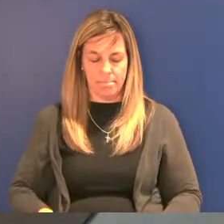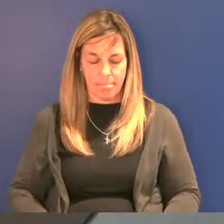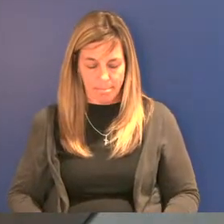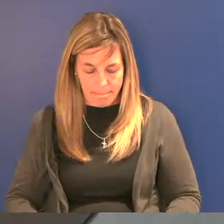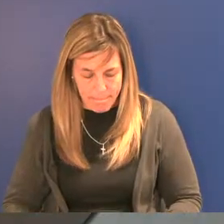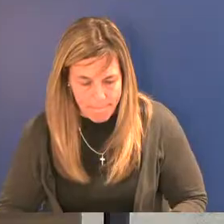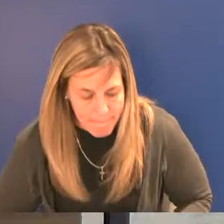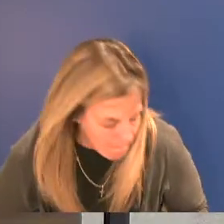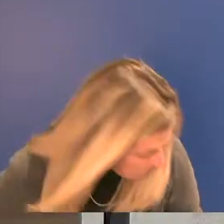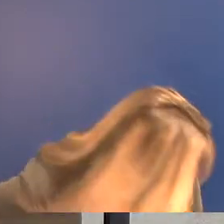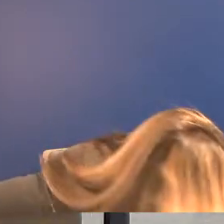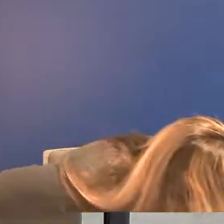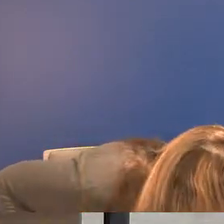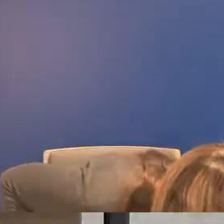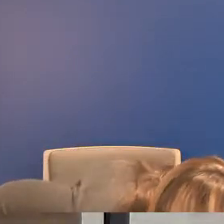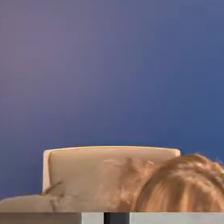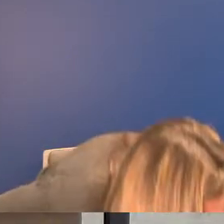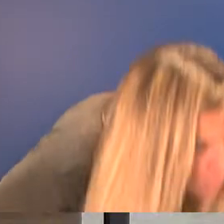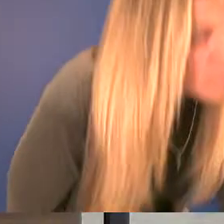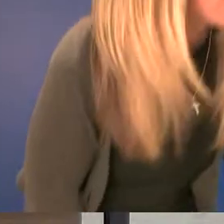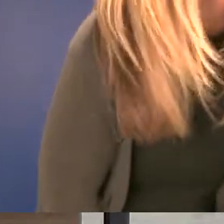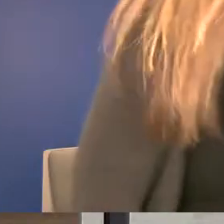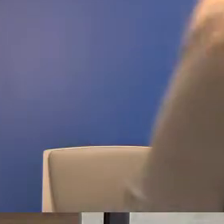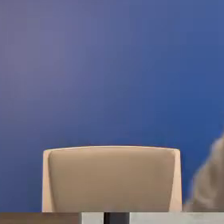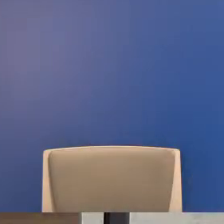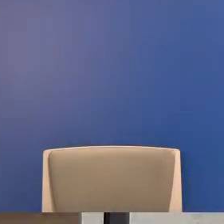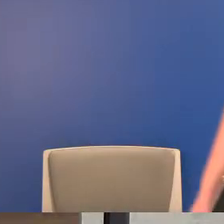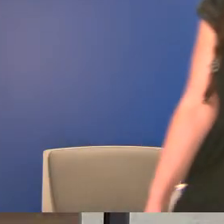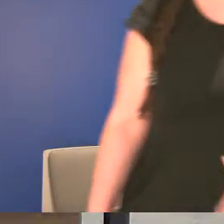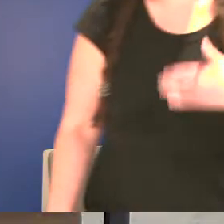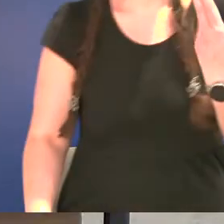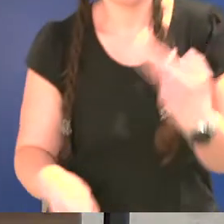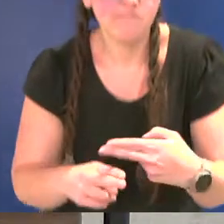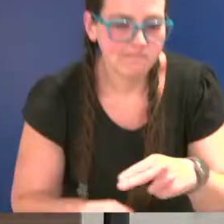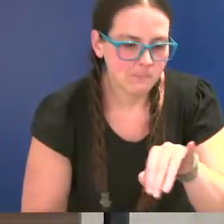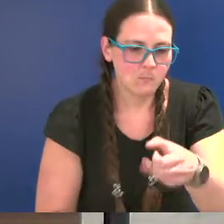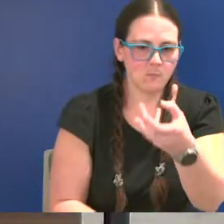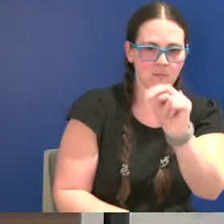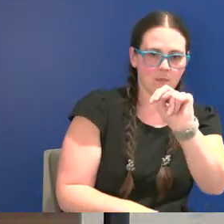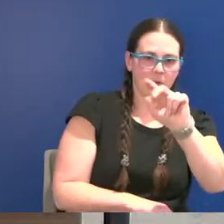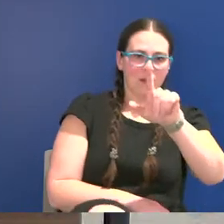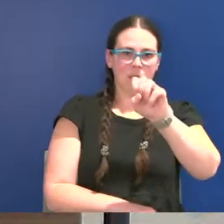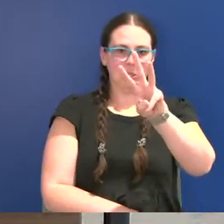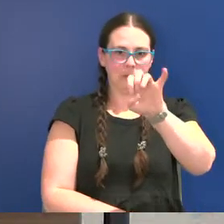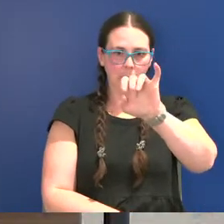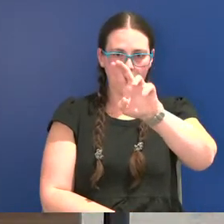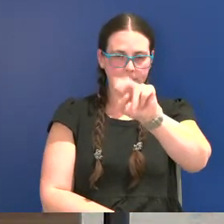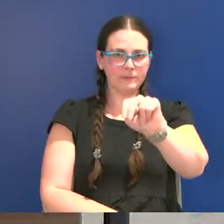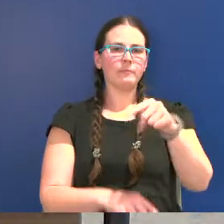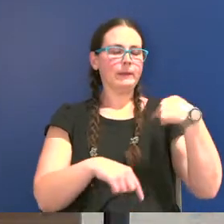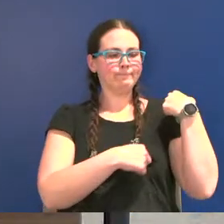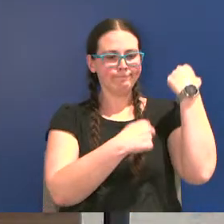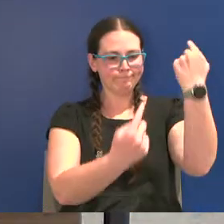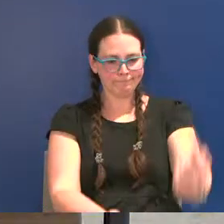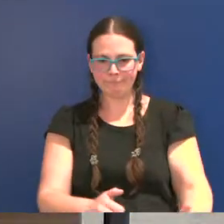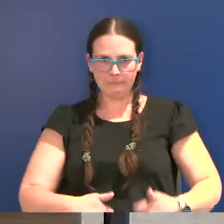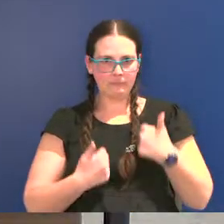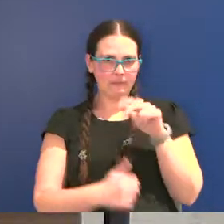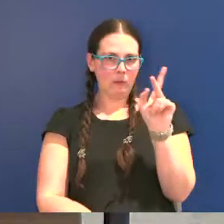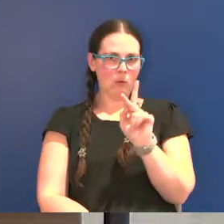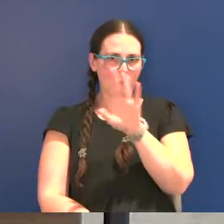John Llewellyn, and I live in Knox County, and I have all my life. I went to school in Knox County. I rode school buses in Knox County. My